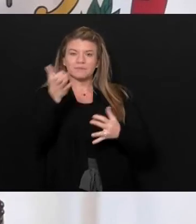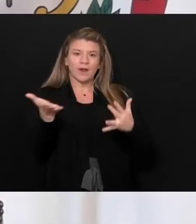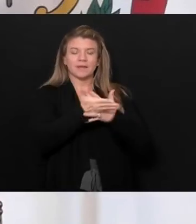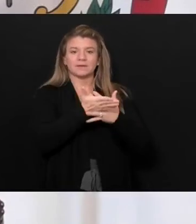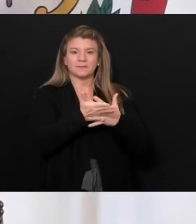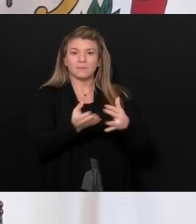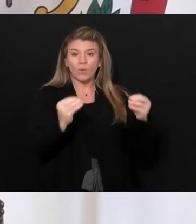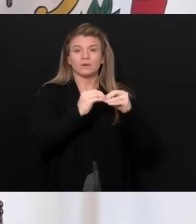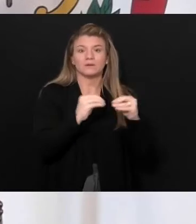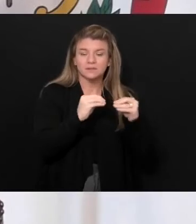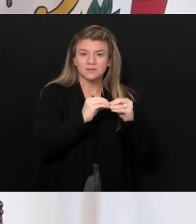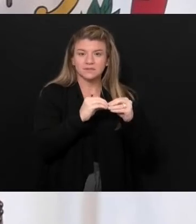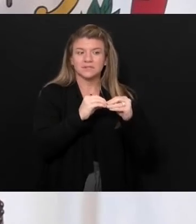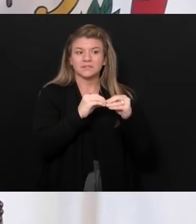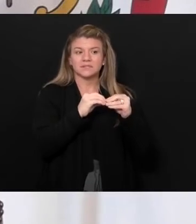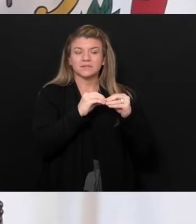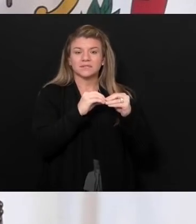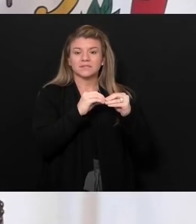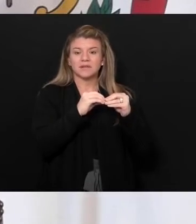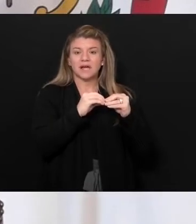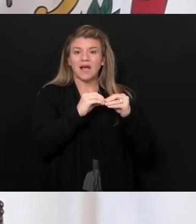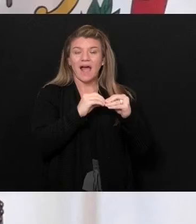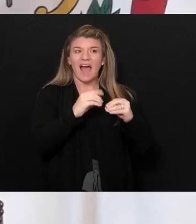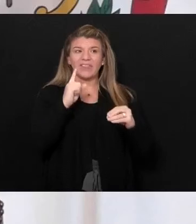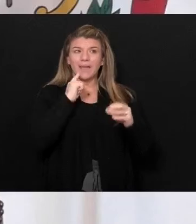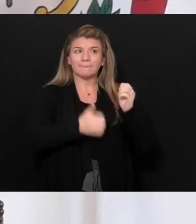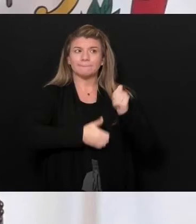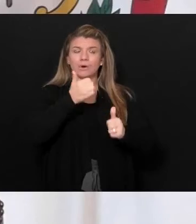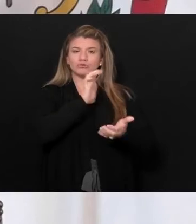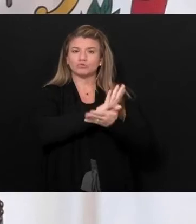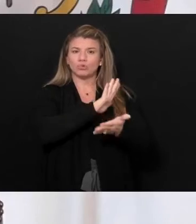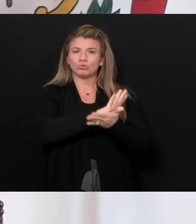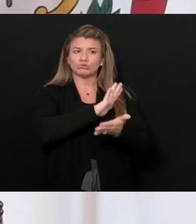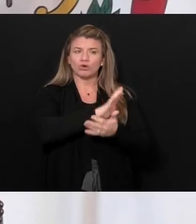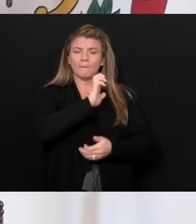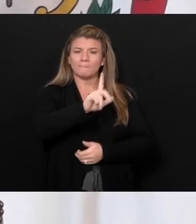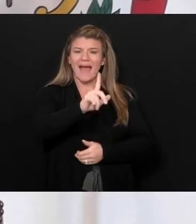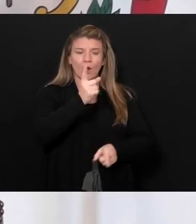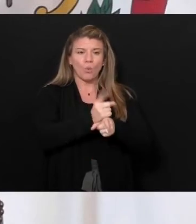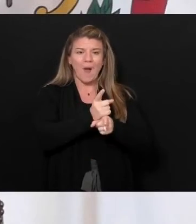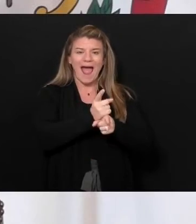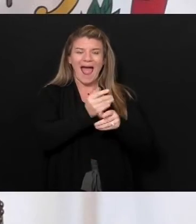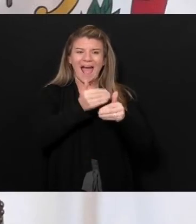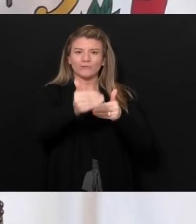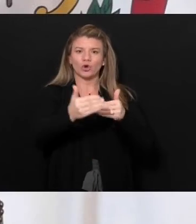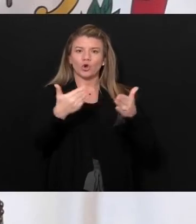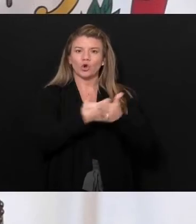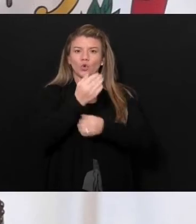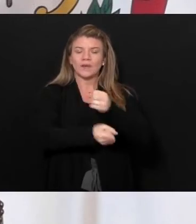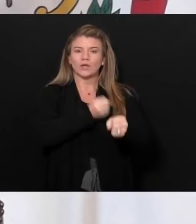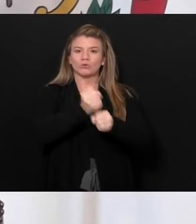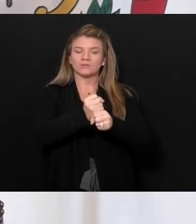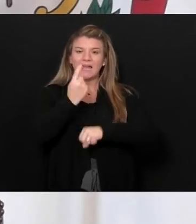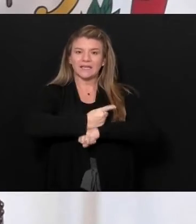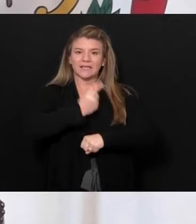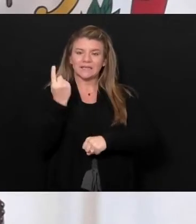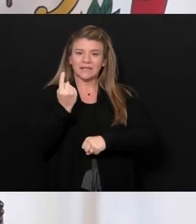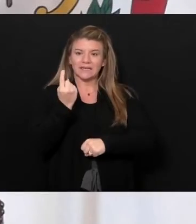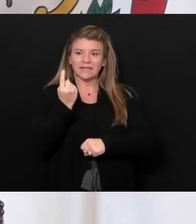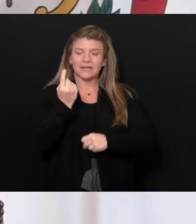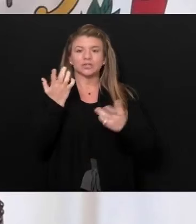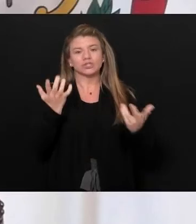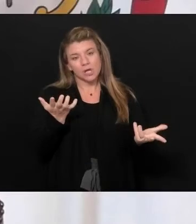back, past, and I think most of the schools go back sometime right after New Year's Day. And so,